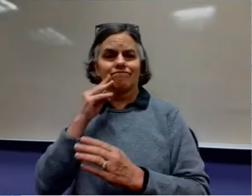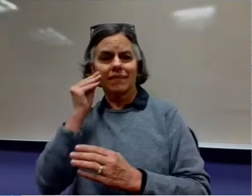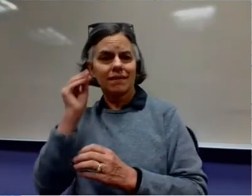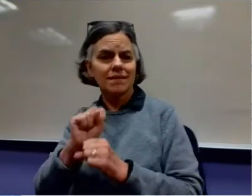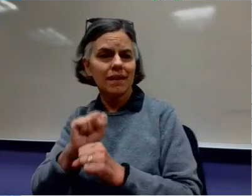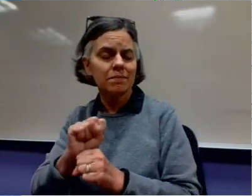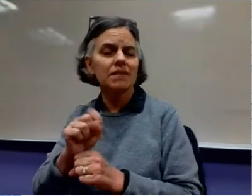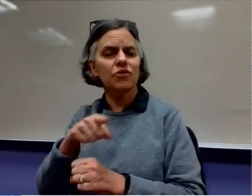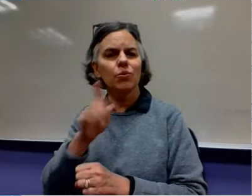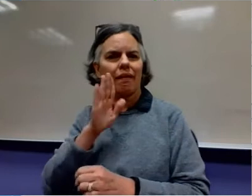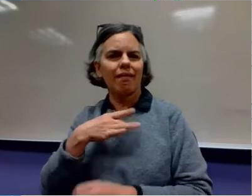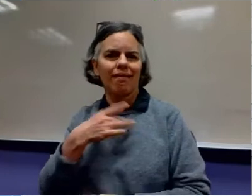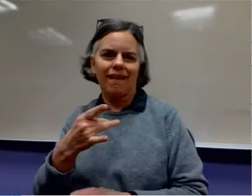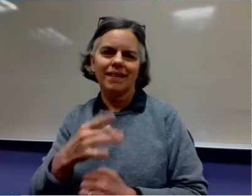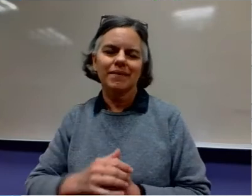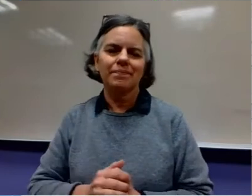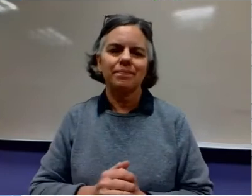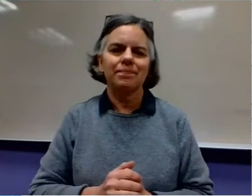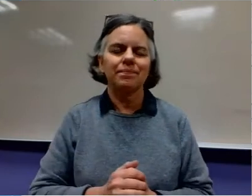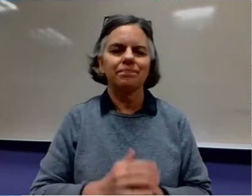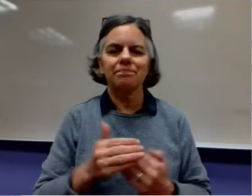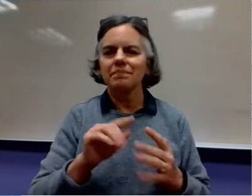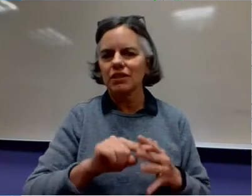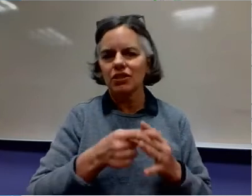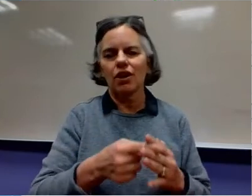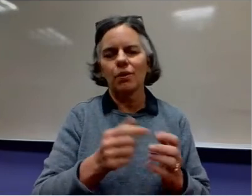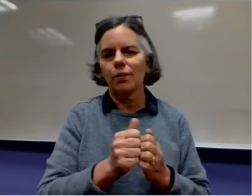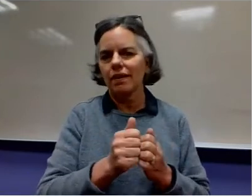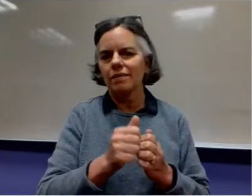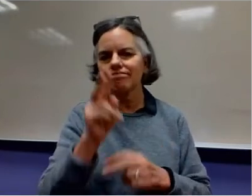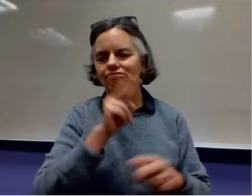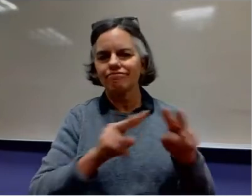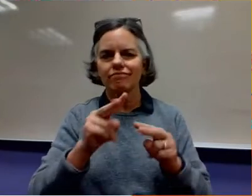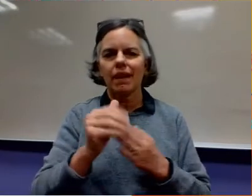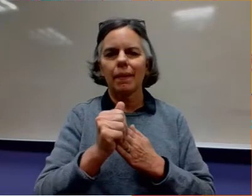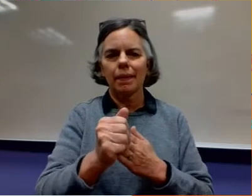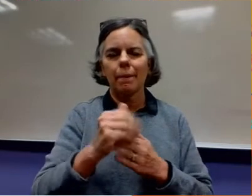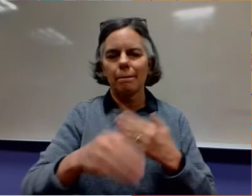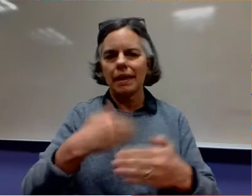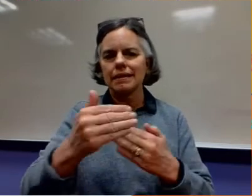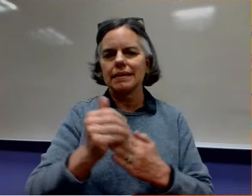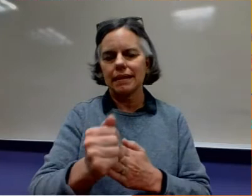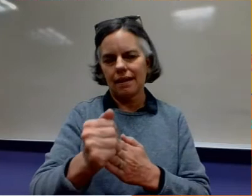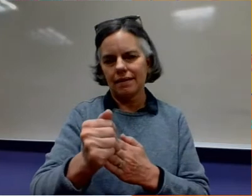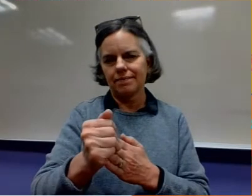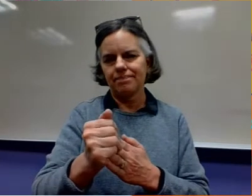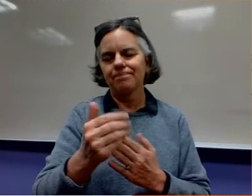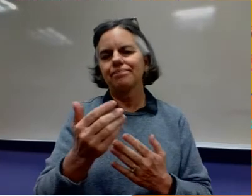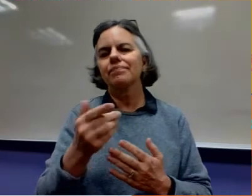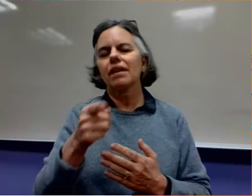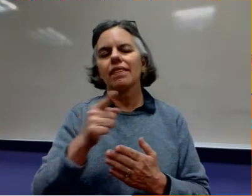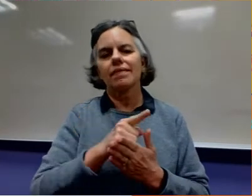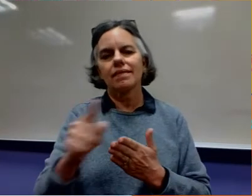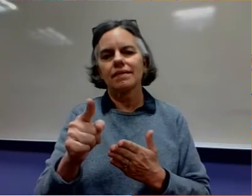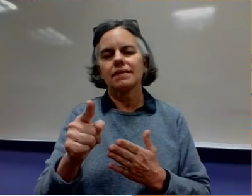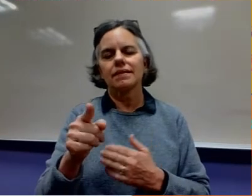you're really going to like. So let's start with taking a look at the pacing guide. Okay, so pacing guide